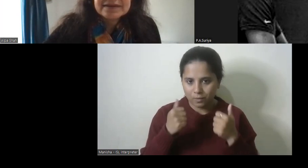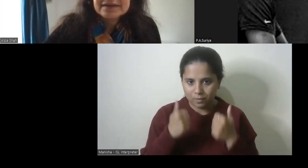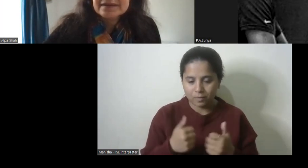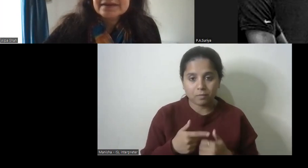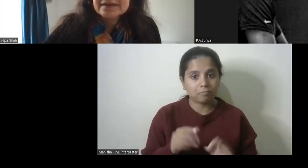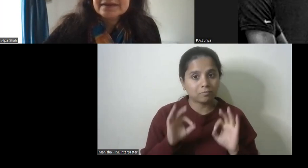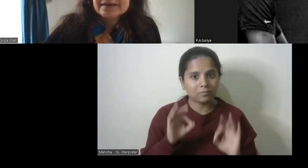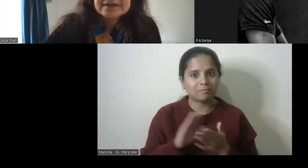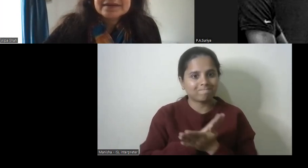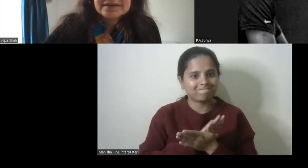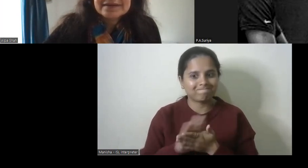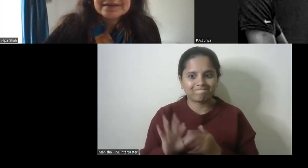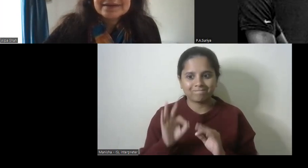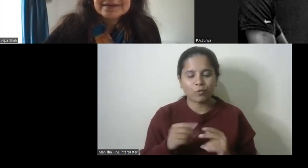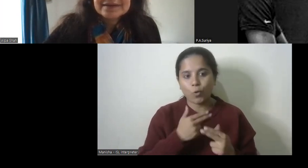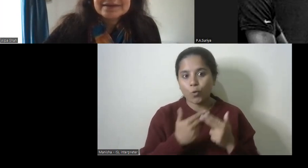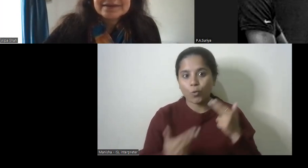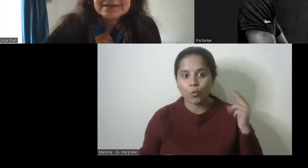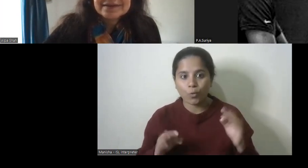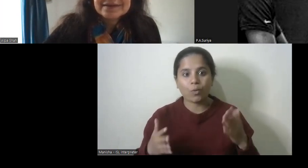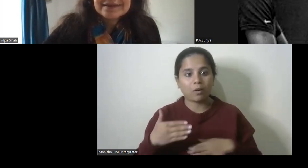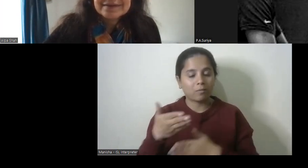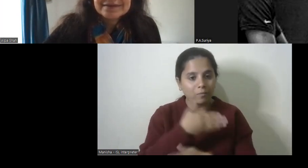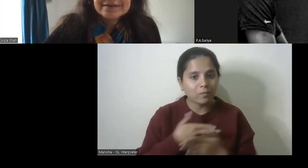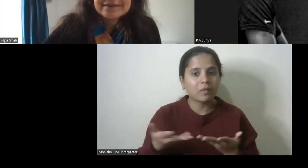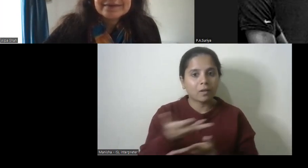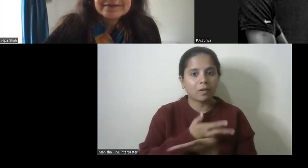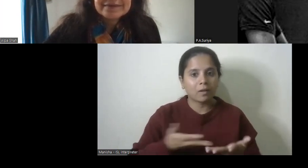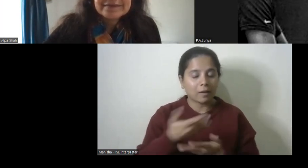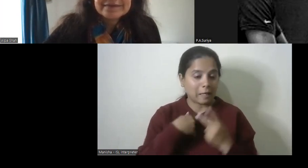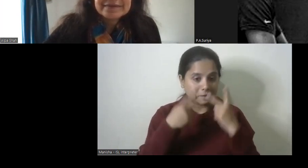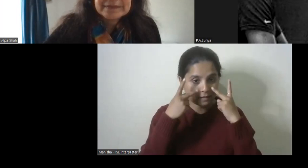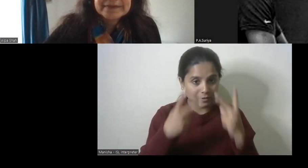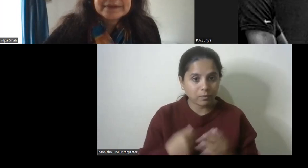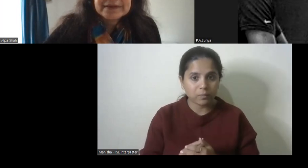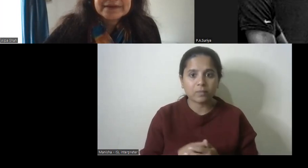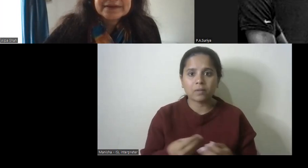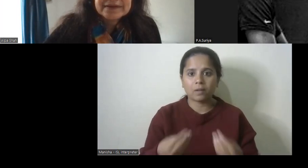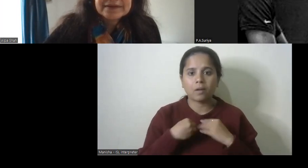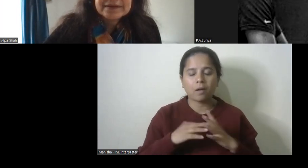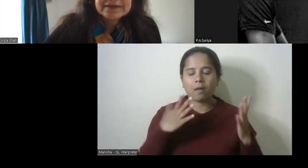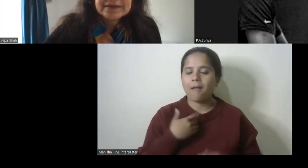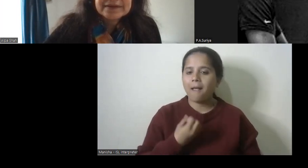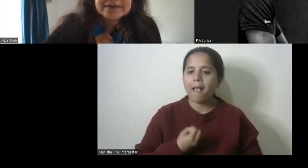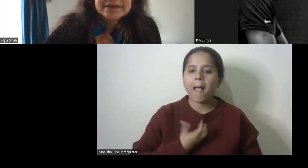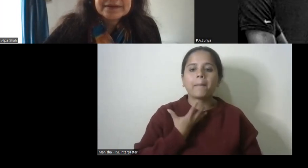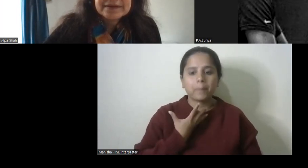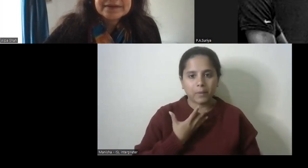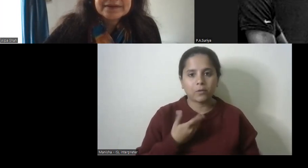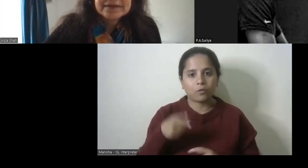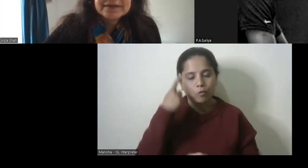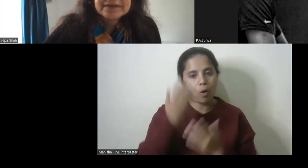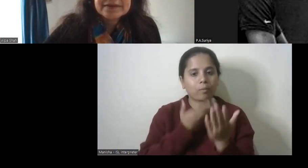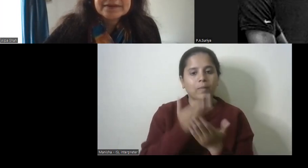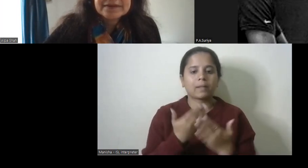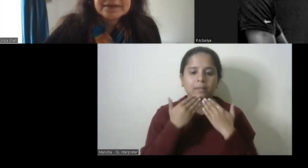was very nice, long, insightful session. So it's give me immense pleasure to propose vote